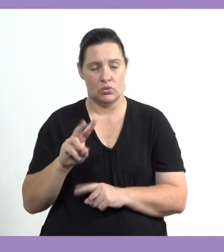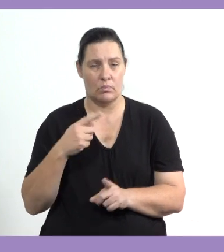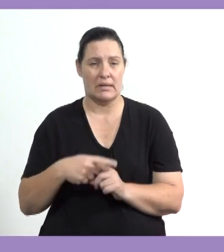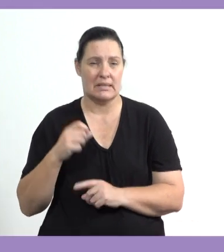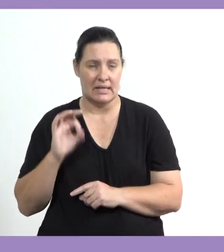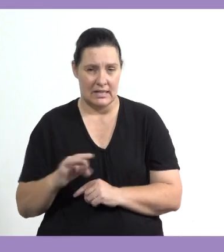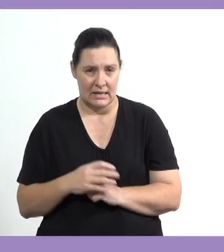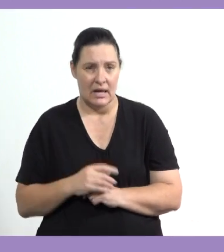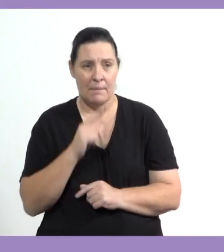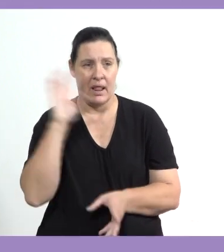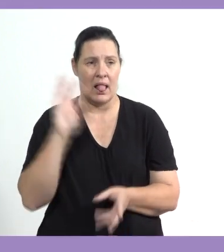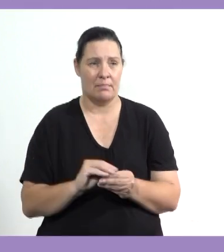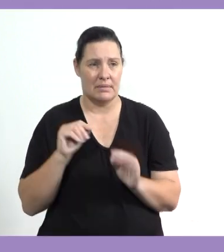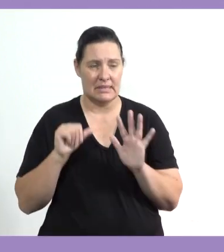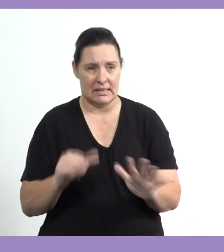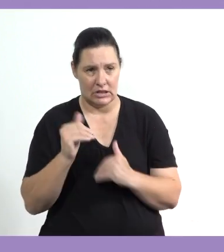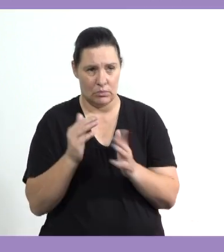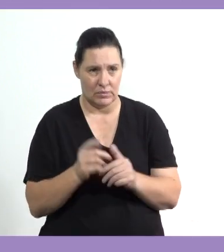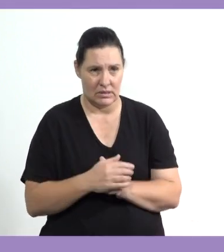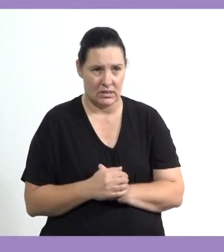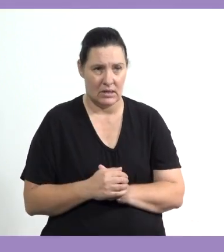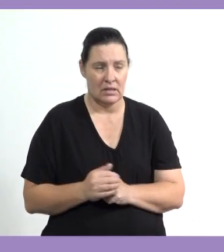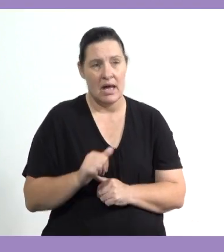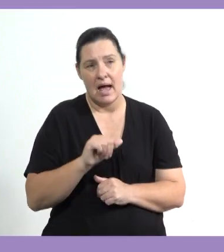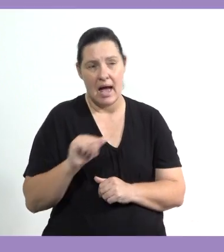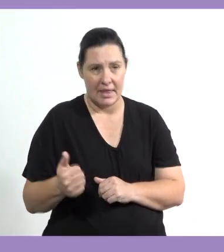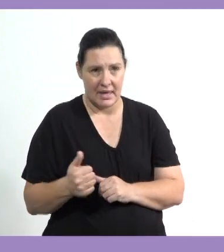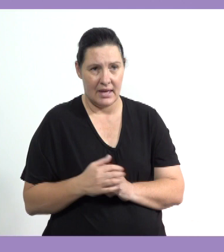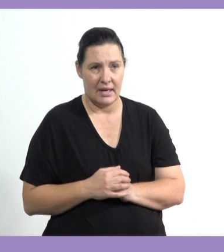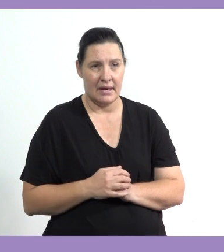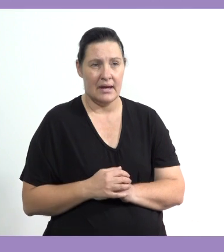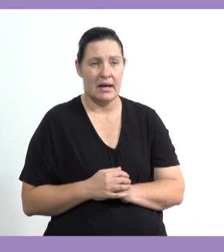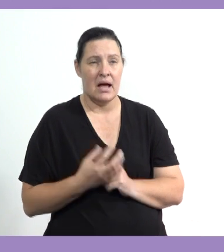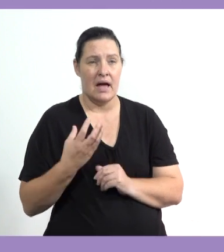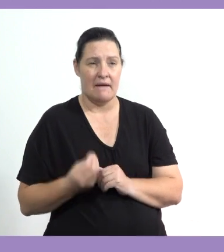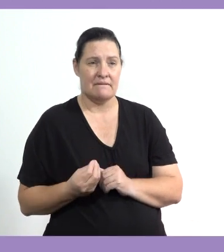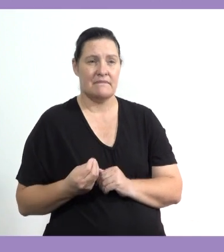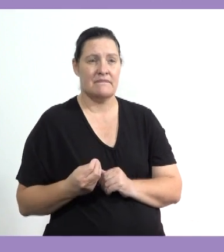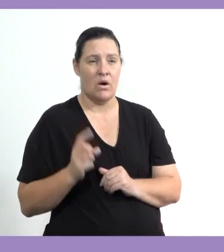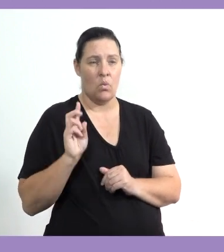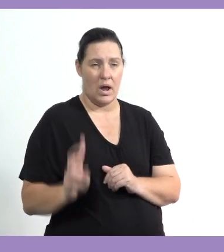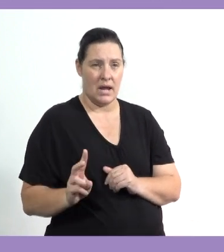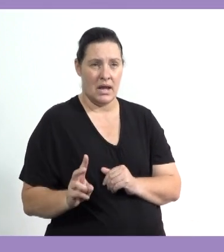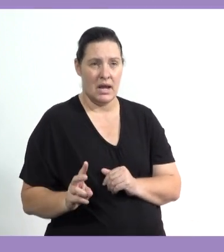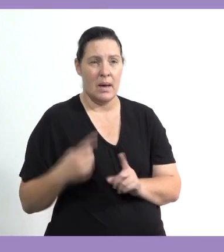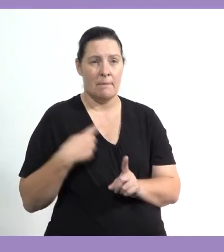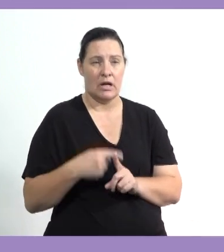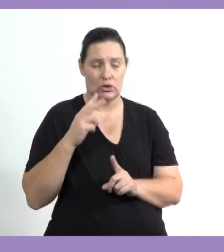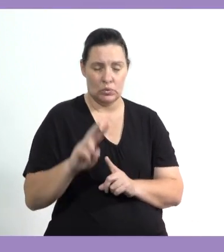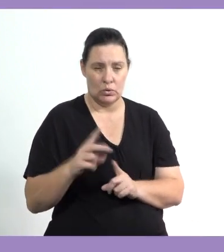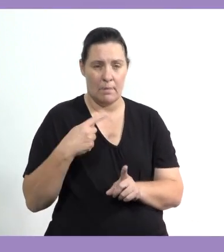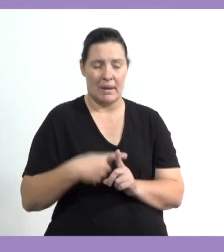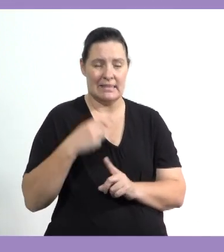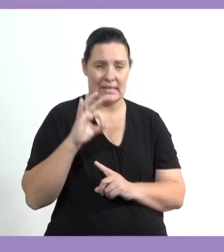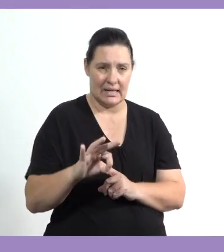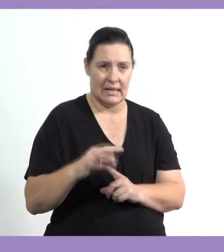that gives us a total of 6 cubes. Moving on to stage 4, that is going to have 1 plus